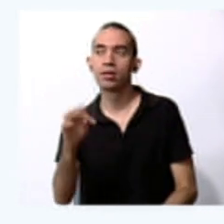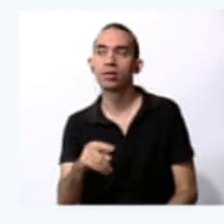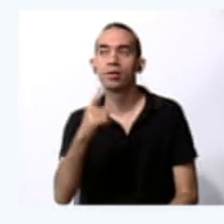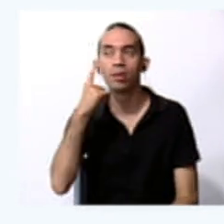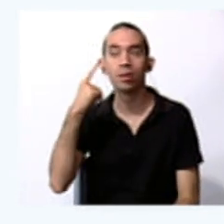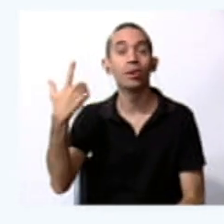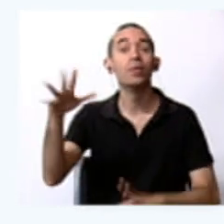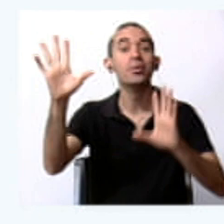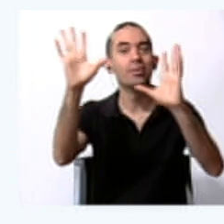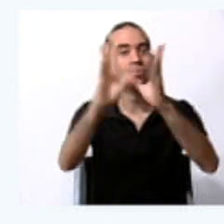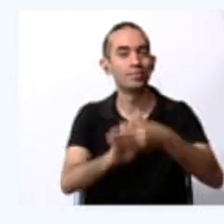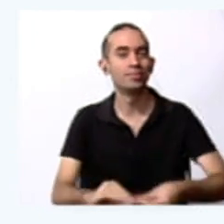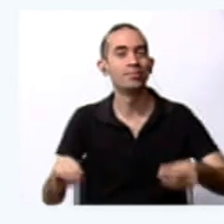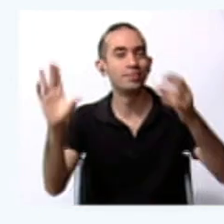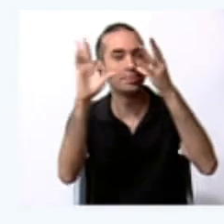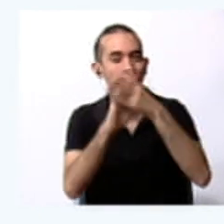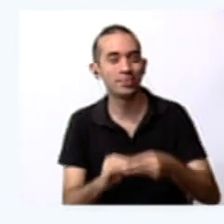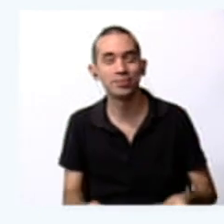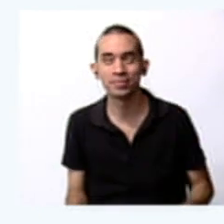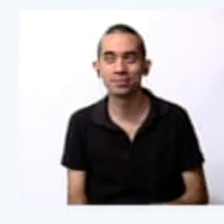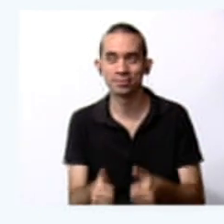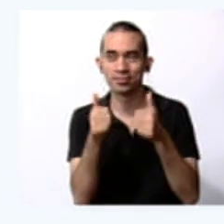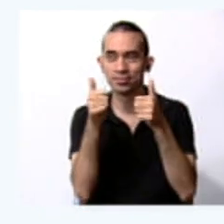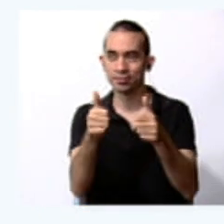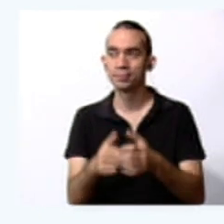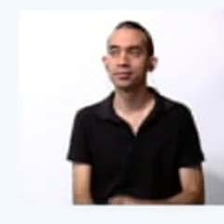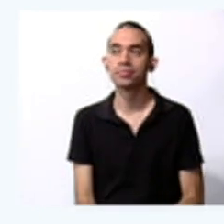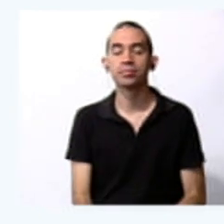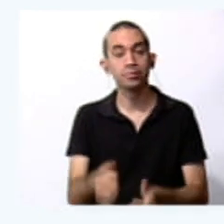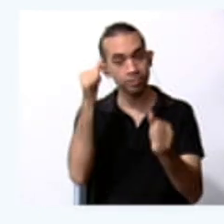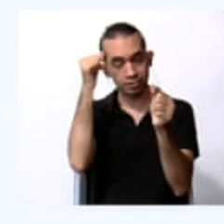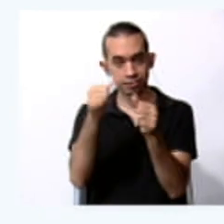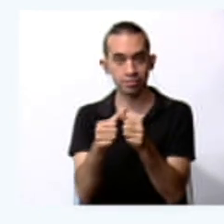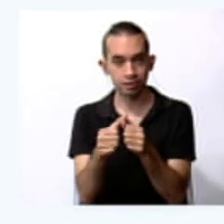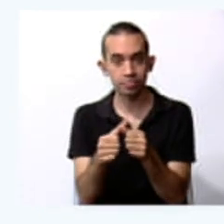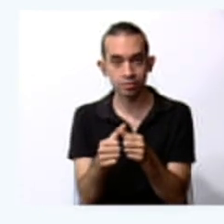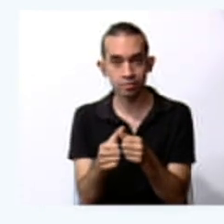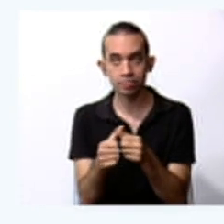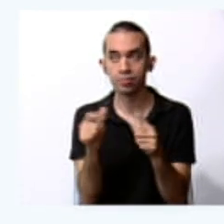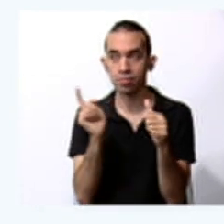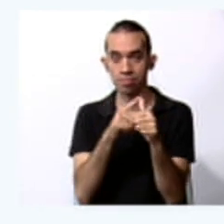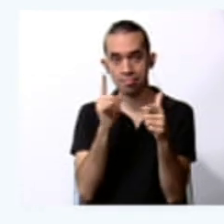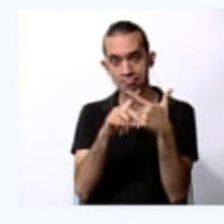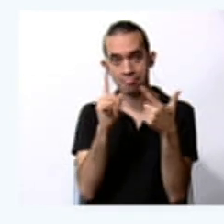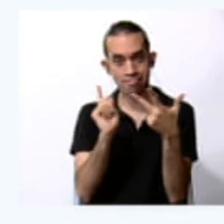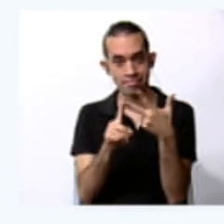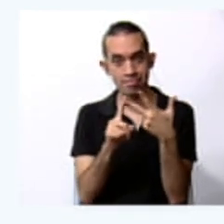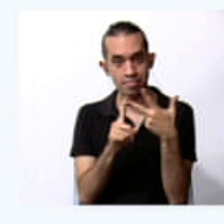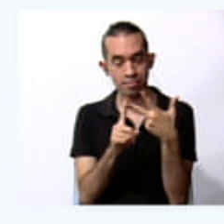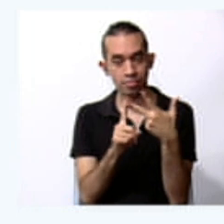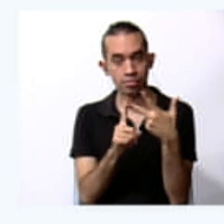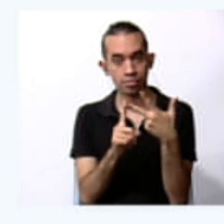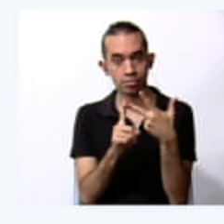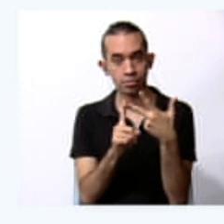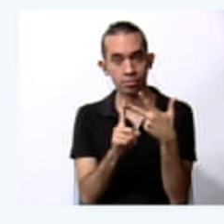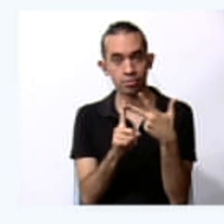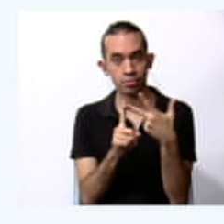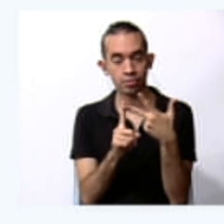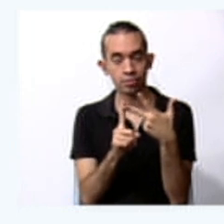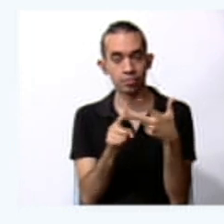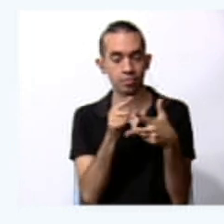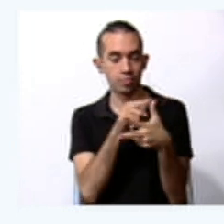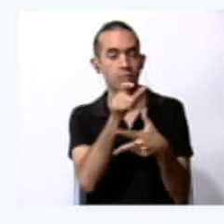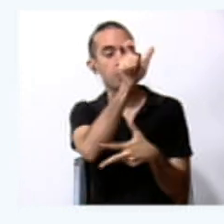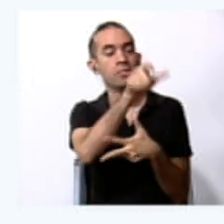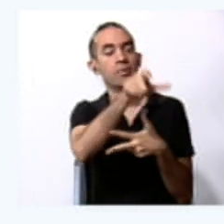a story. Good. Remember, we are going to pay attention to the